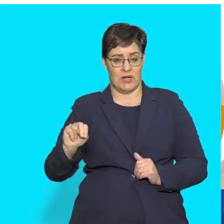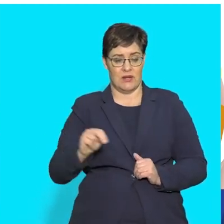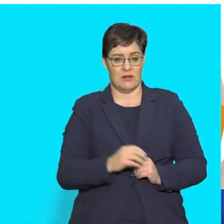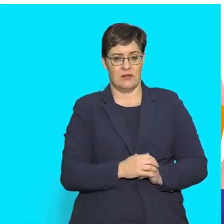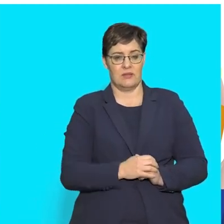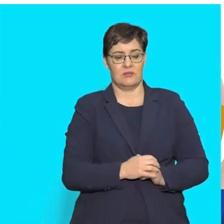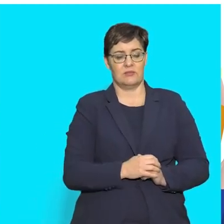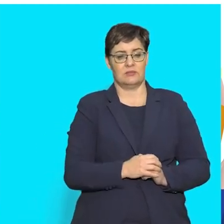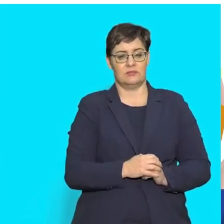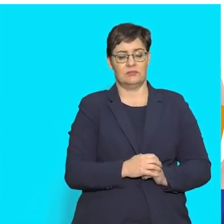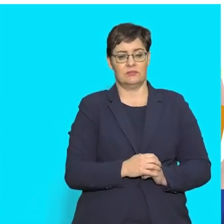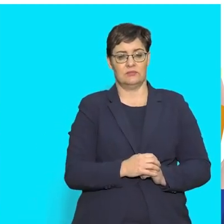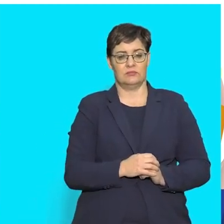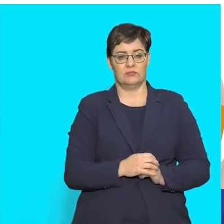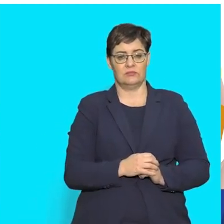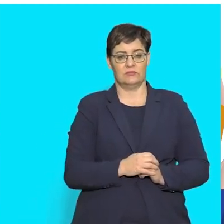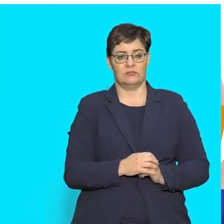spoon,